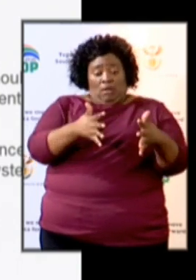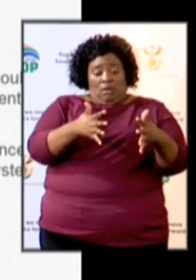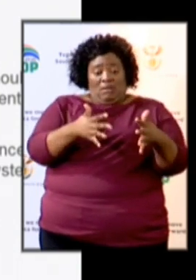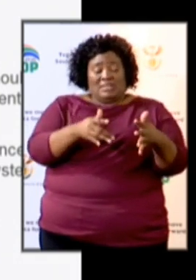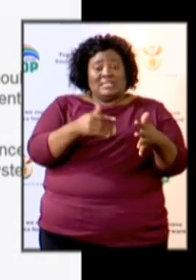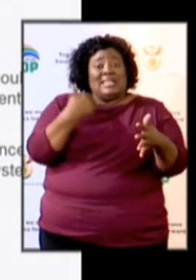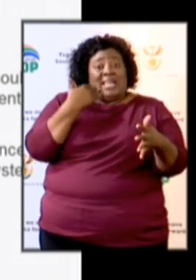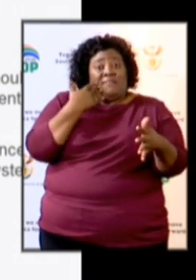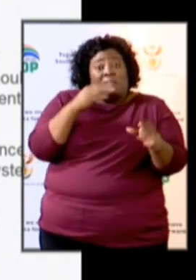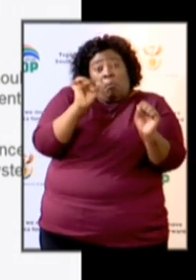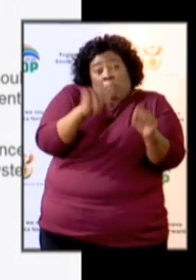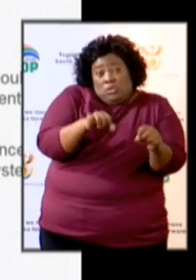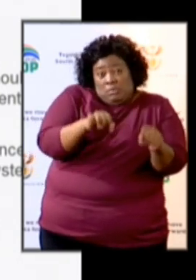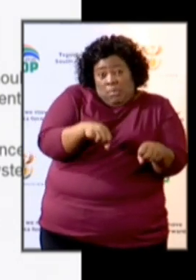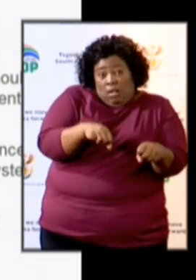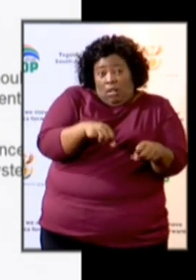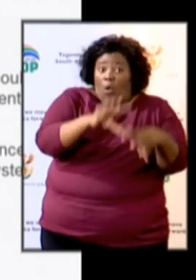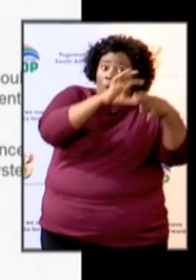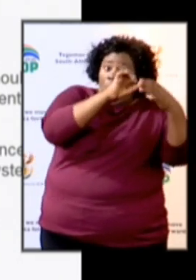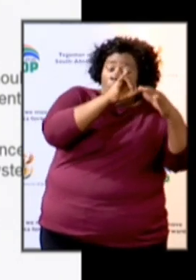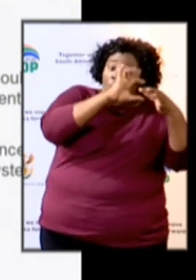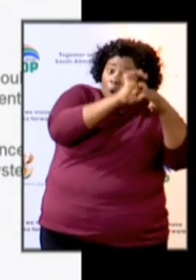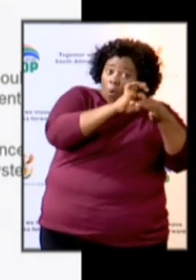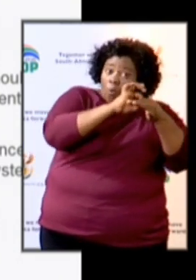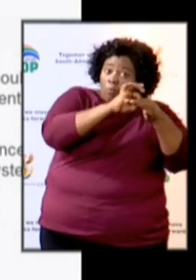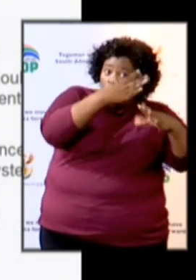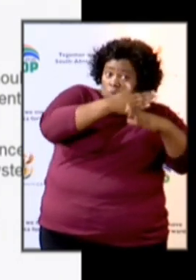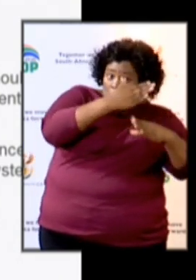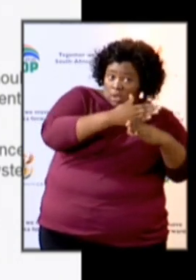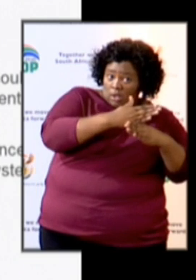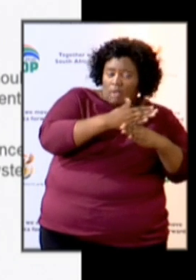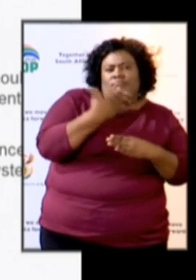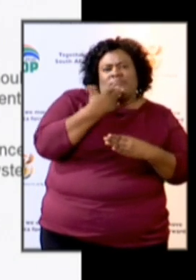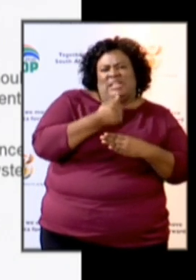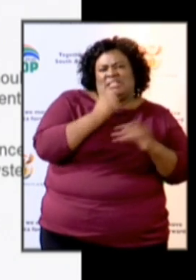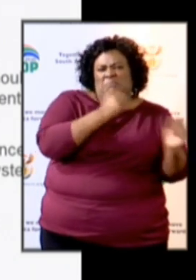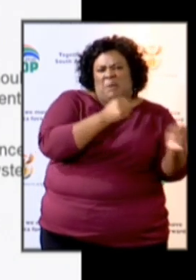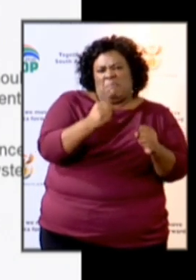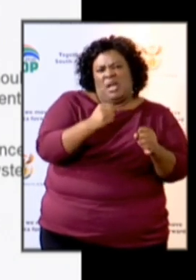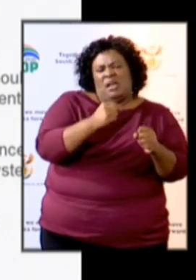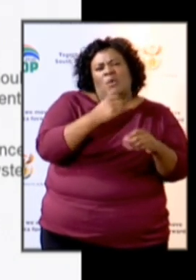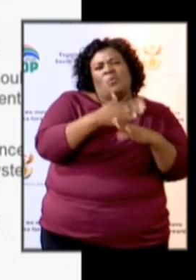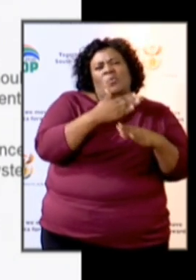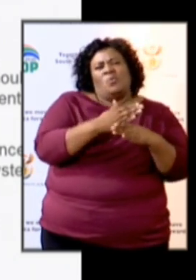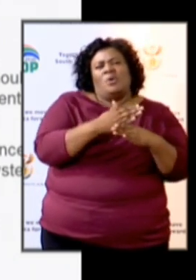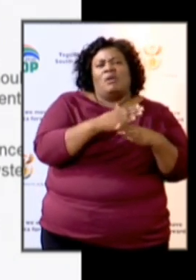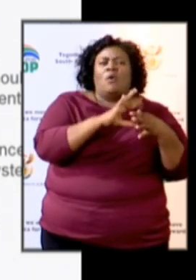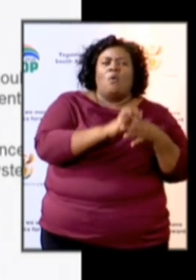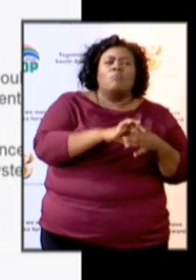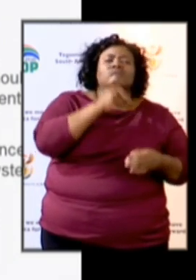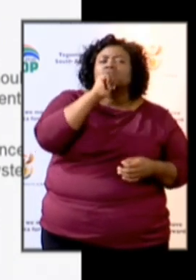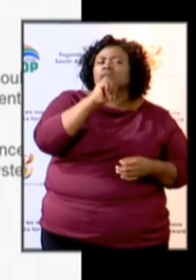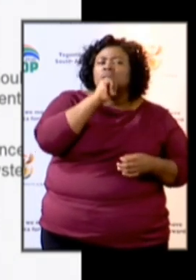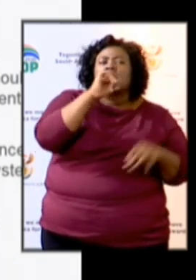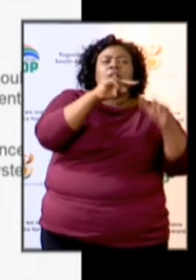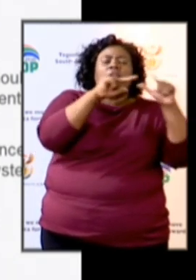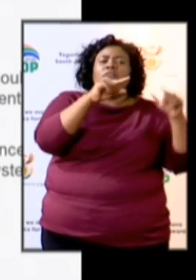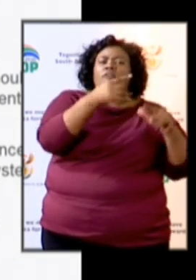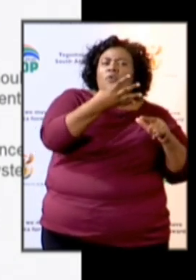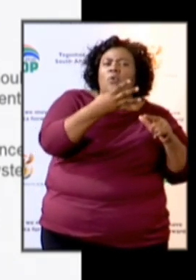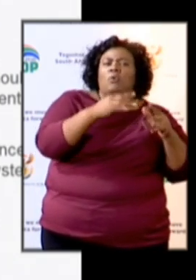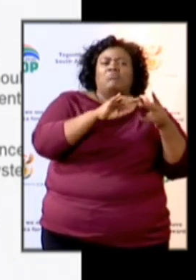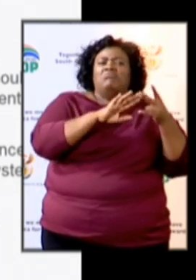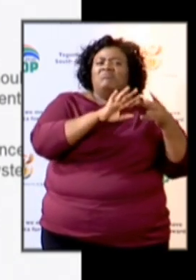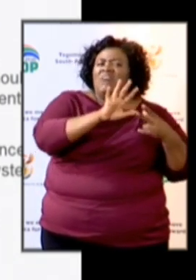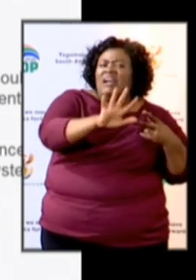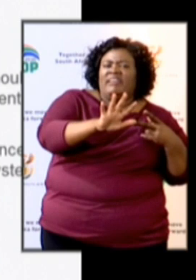if possible to work at home, work at home at all times. Whether it's level 4 or 5 or 3, if